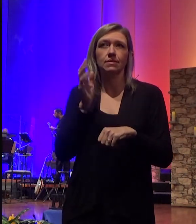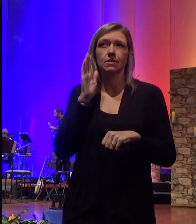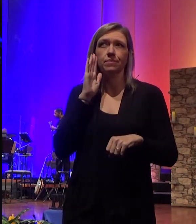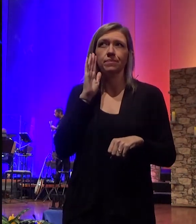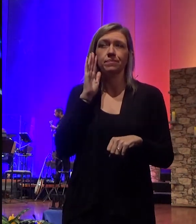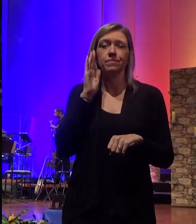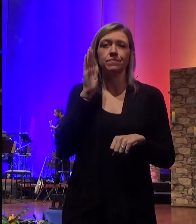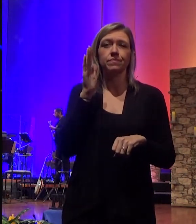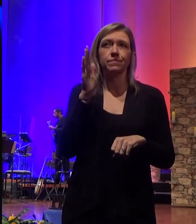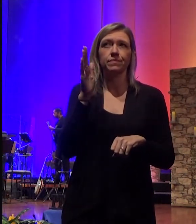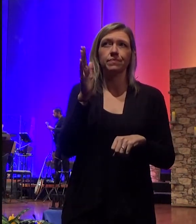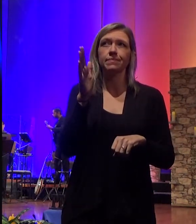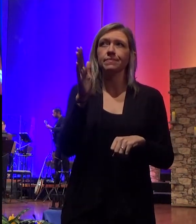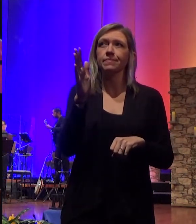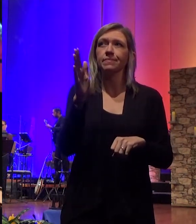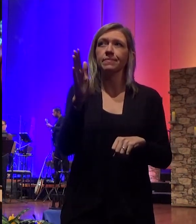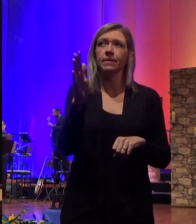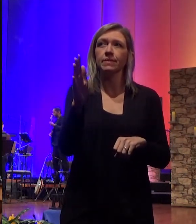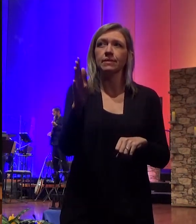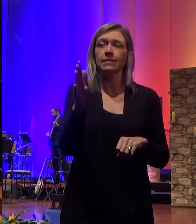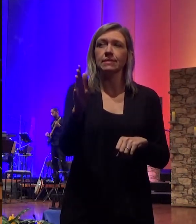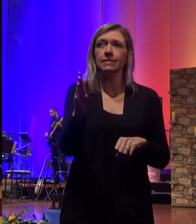brighter